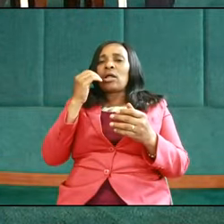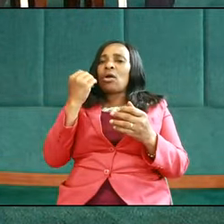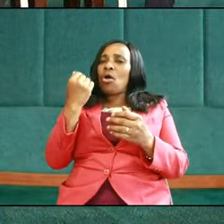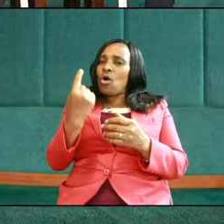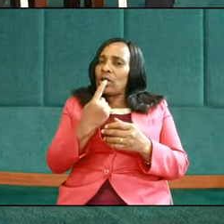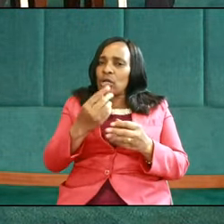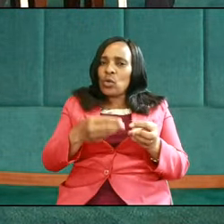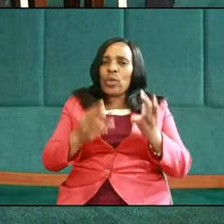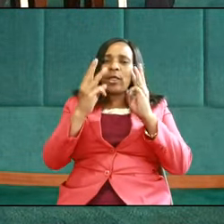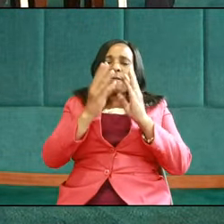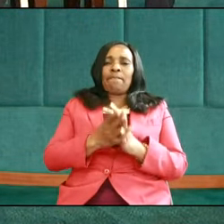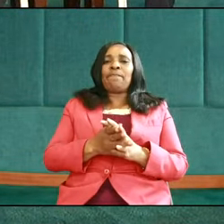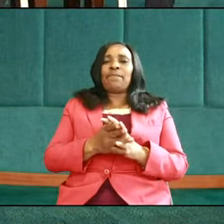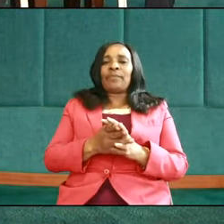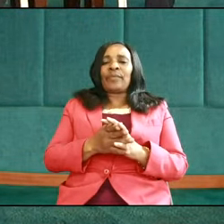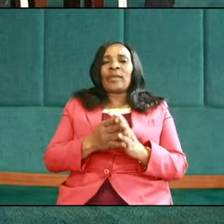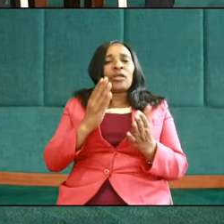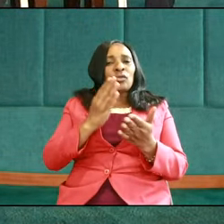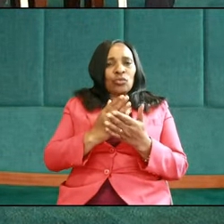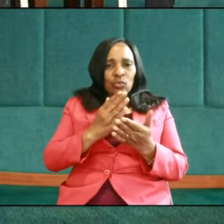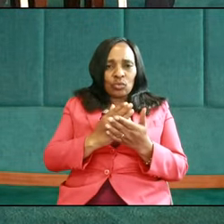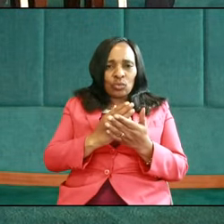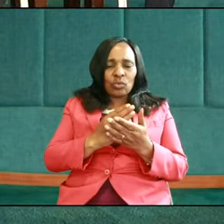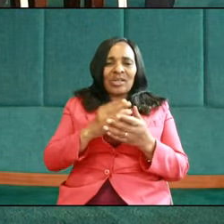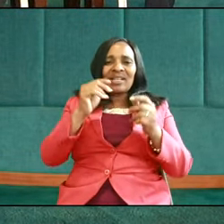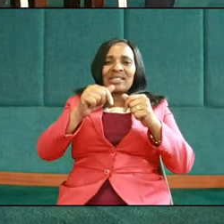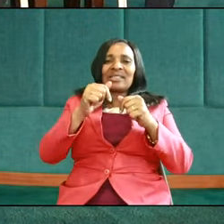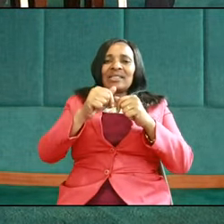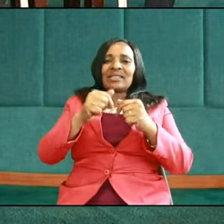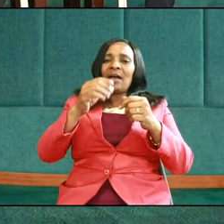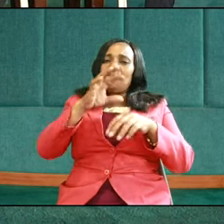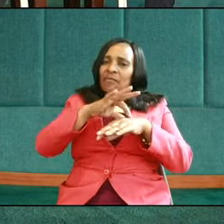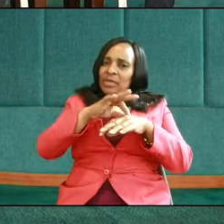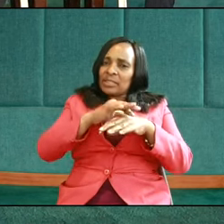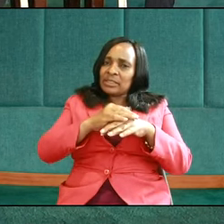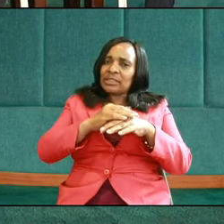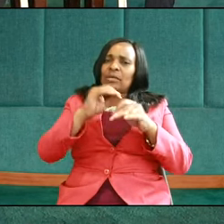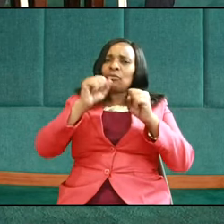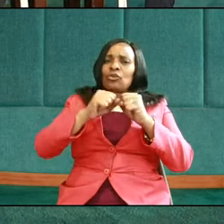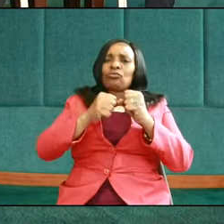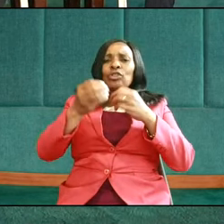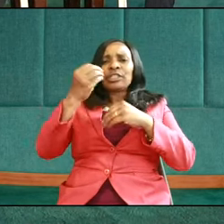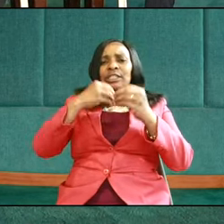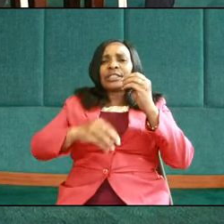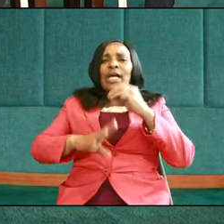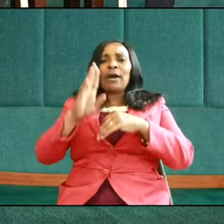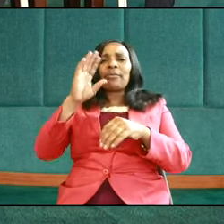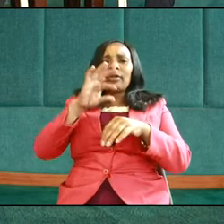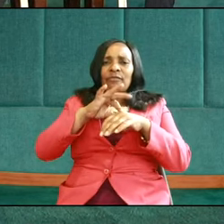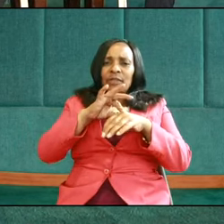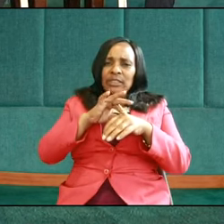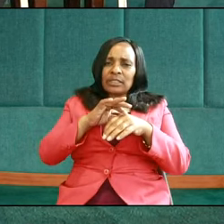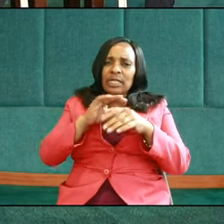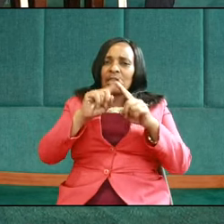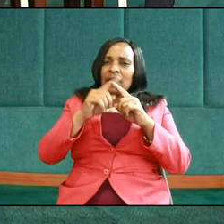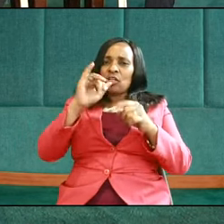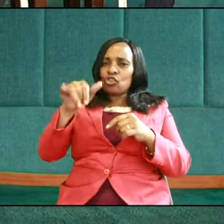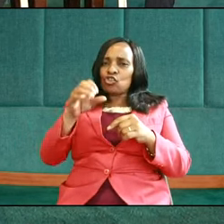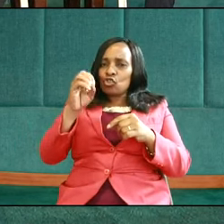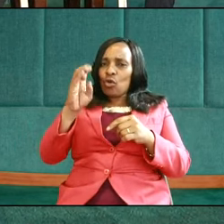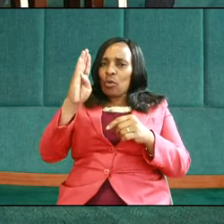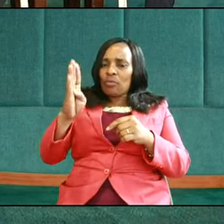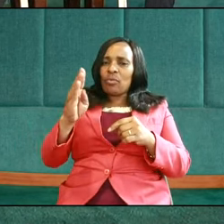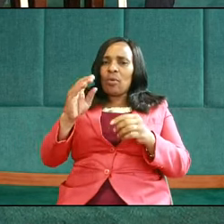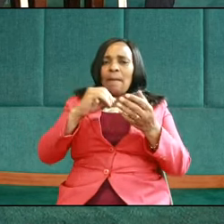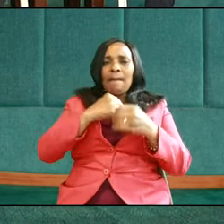Absolutely. And sin, like you said, is the wear and tear of the flesh. It really eats up the flesh. And our job is to make that